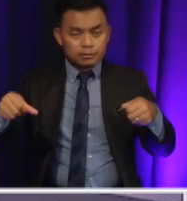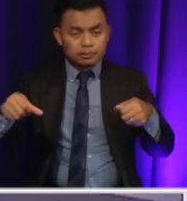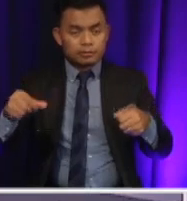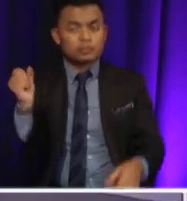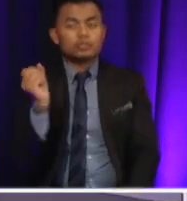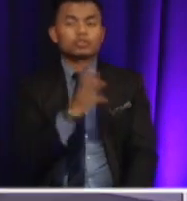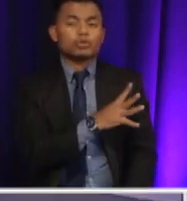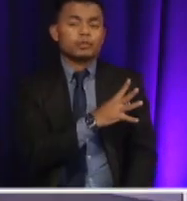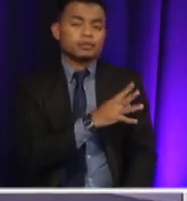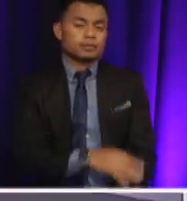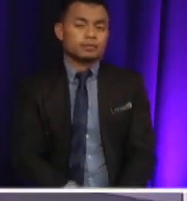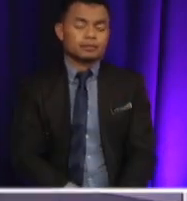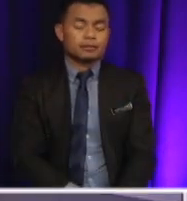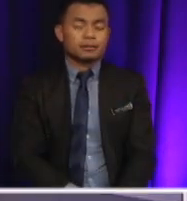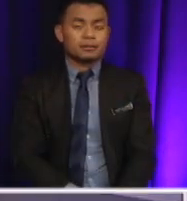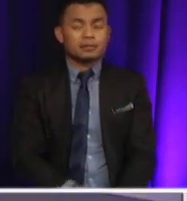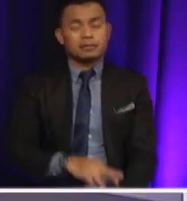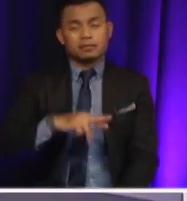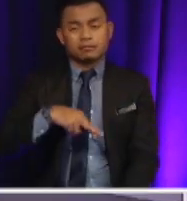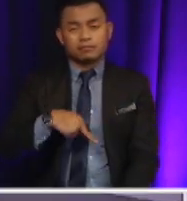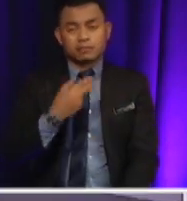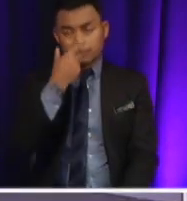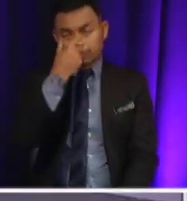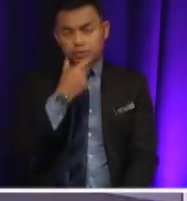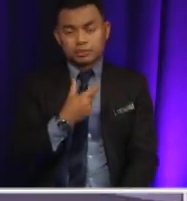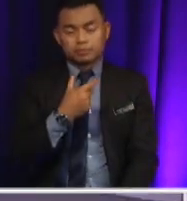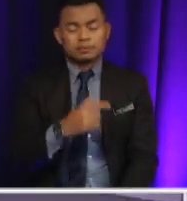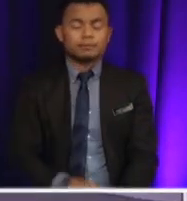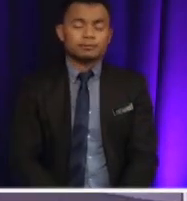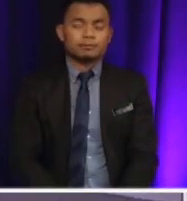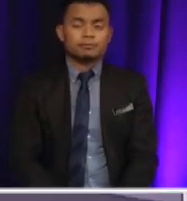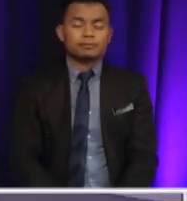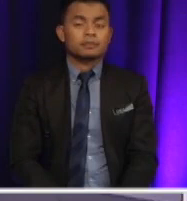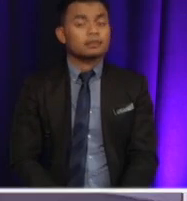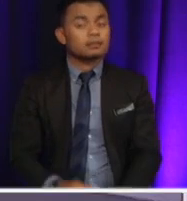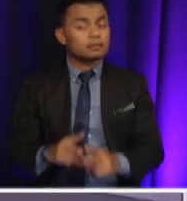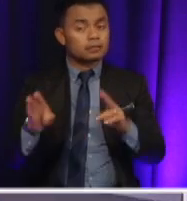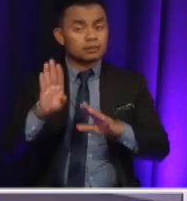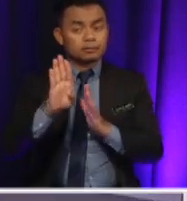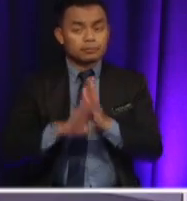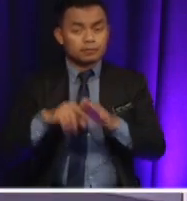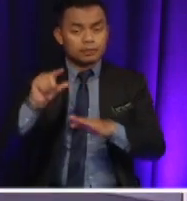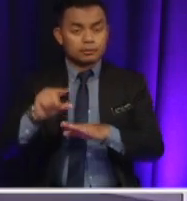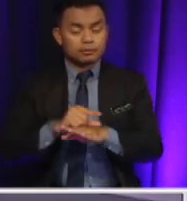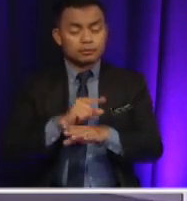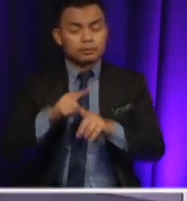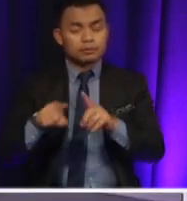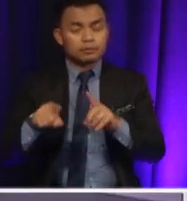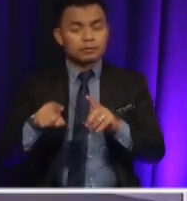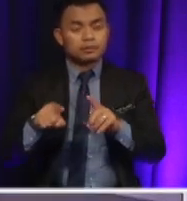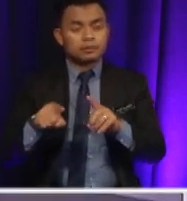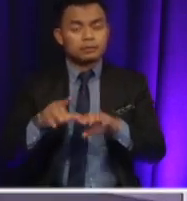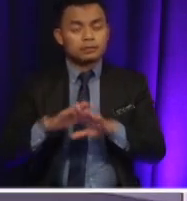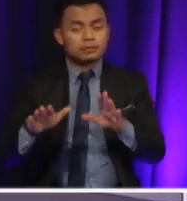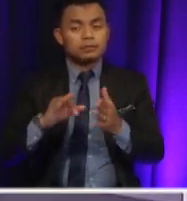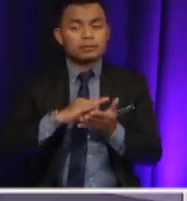it because you just get frustrated. You cannot use it anymore. So they are very useful, aren't they, right? But they are no longer functional.